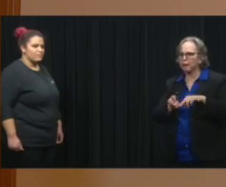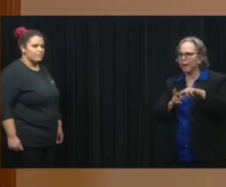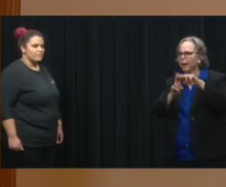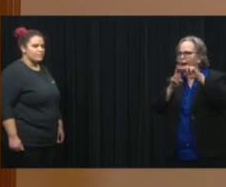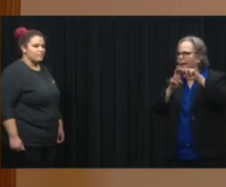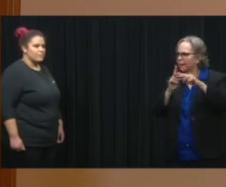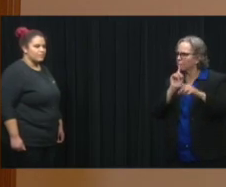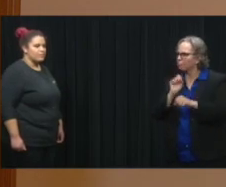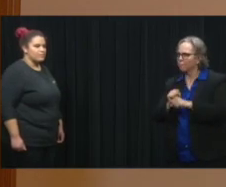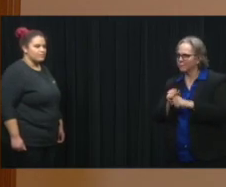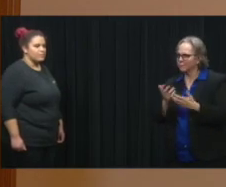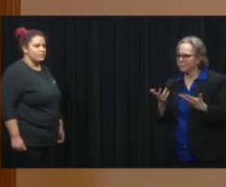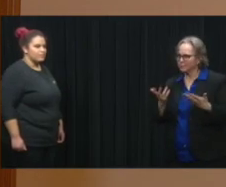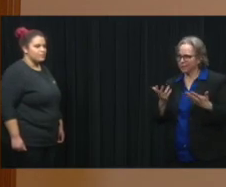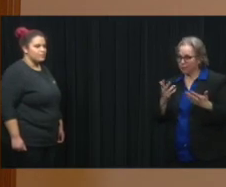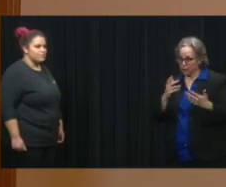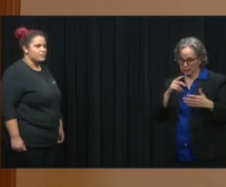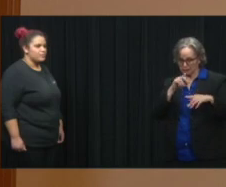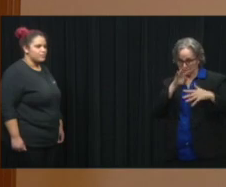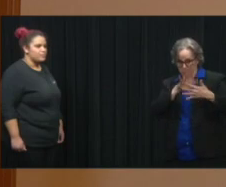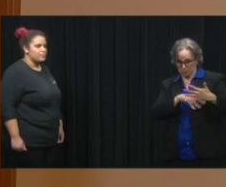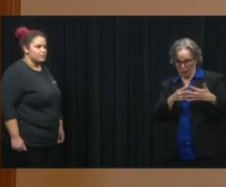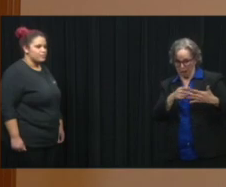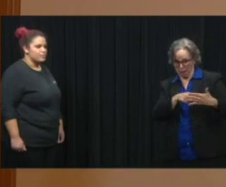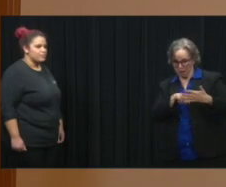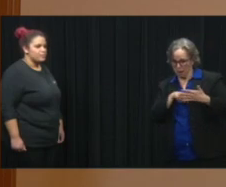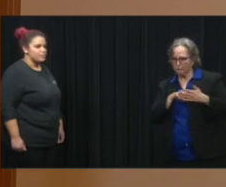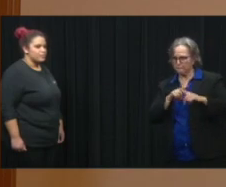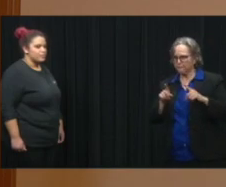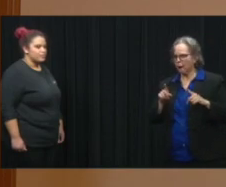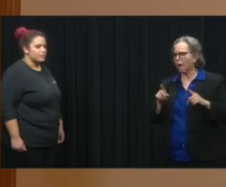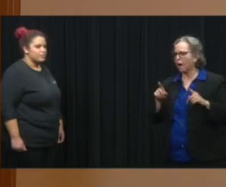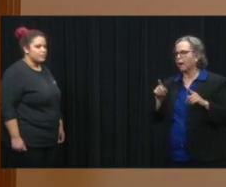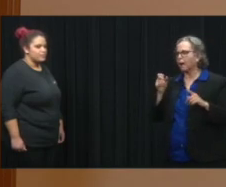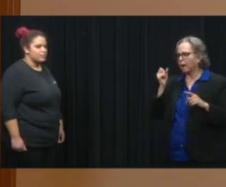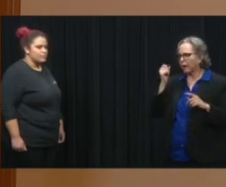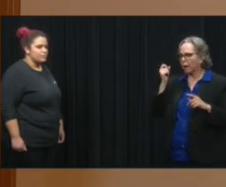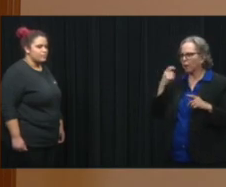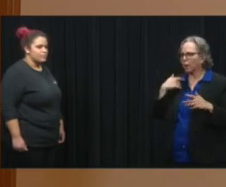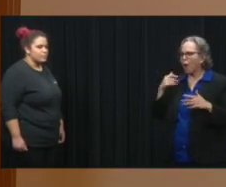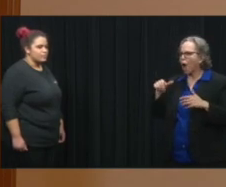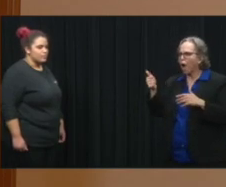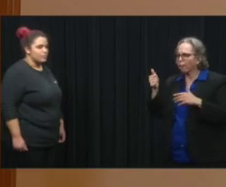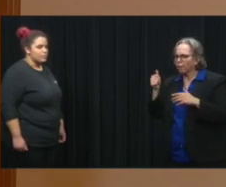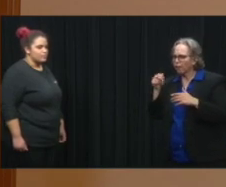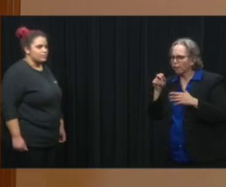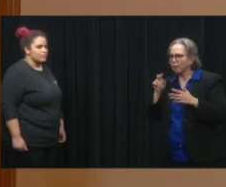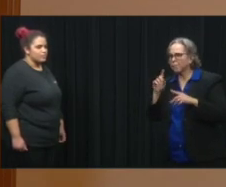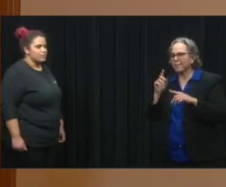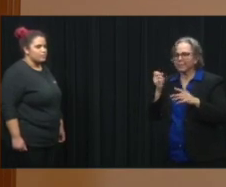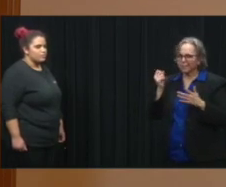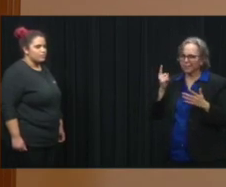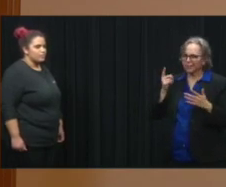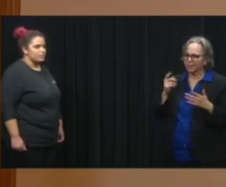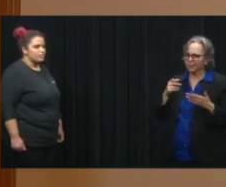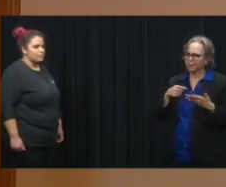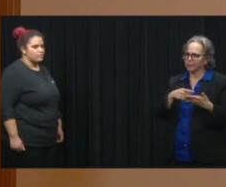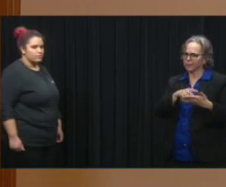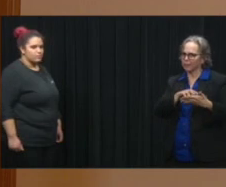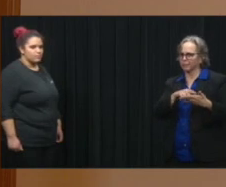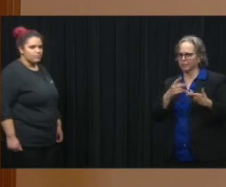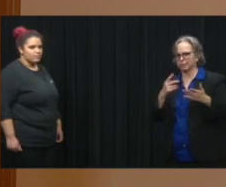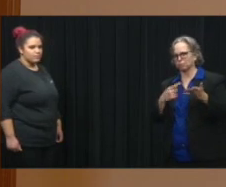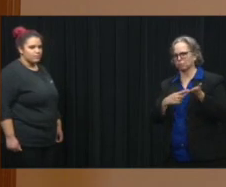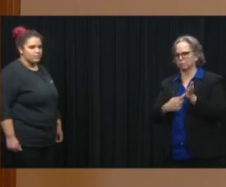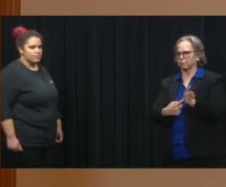world. But the modelers will argue, and it is great fodder for TV, but